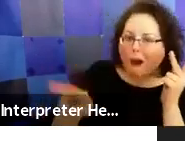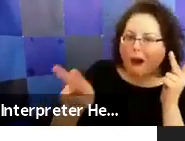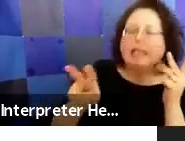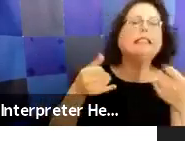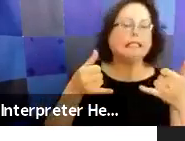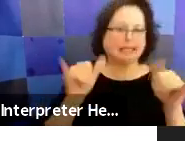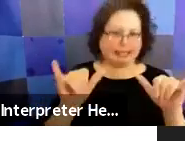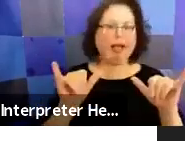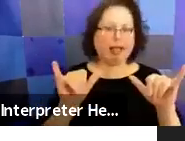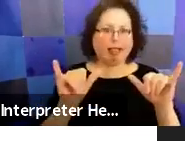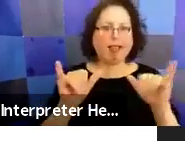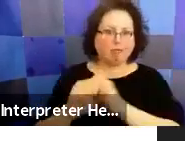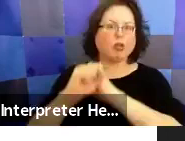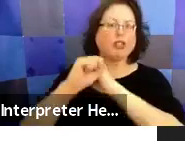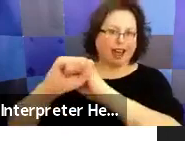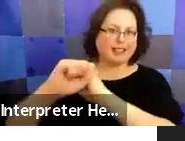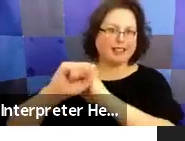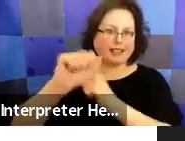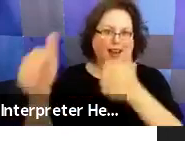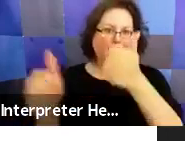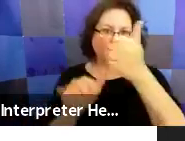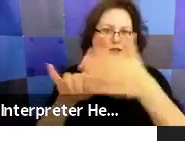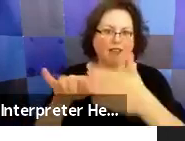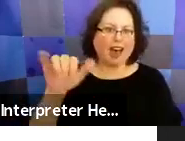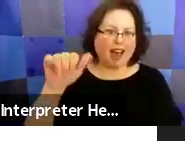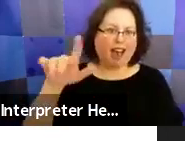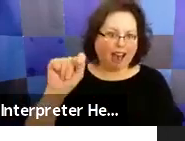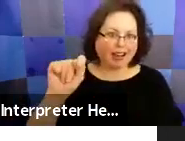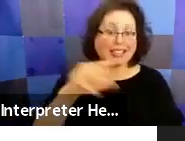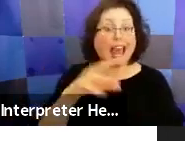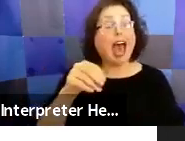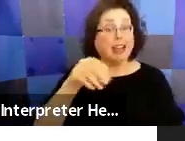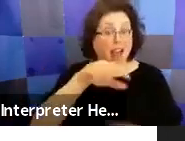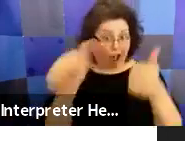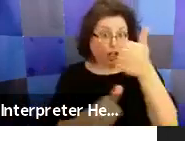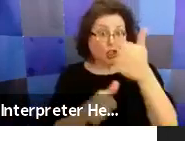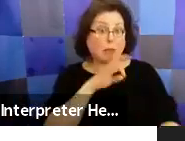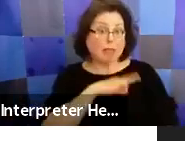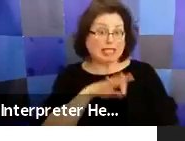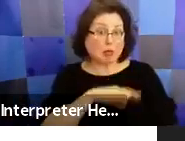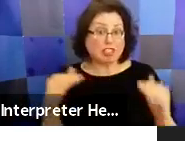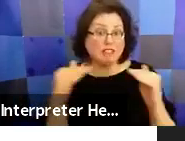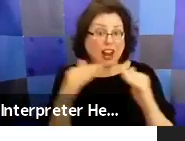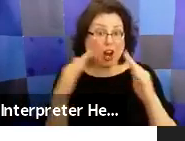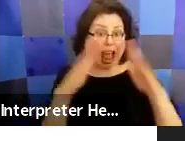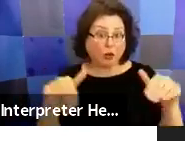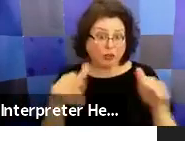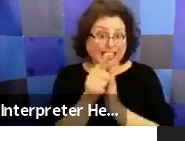protected under the Fair Housing Act and under Pittsburgh's Fair Housing Ordinance.